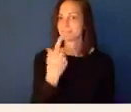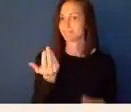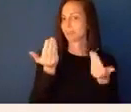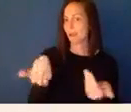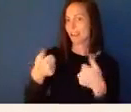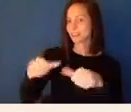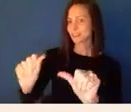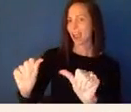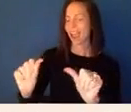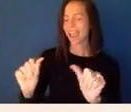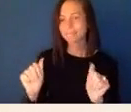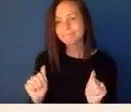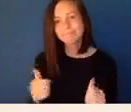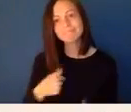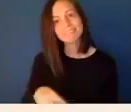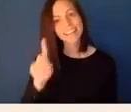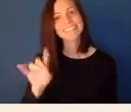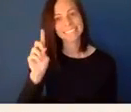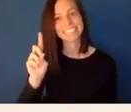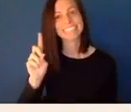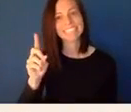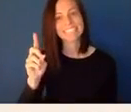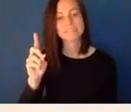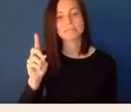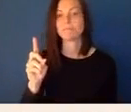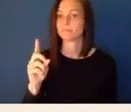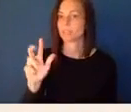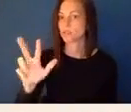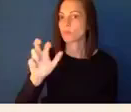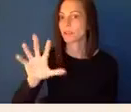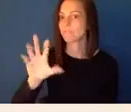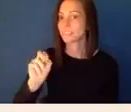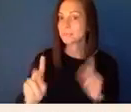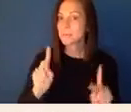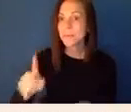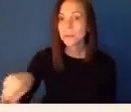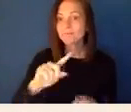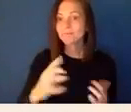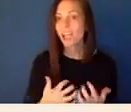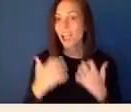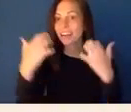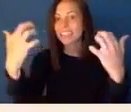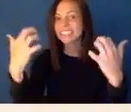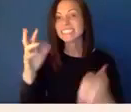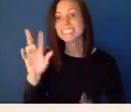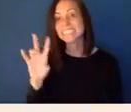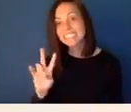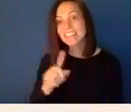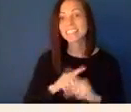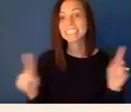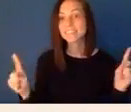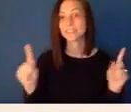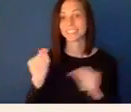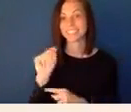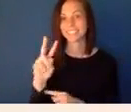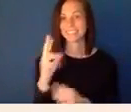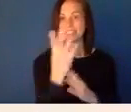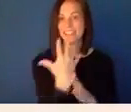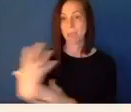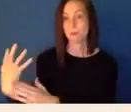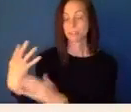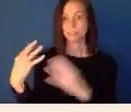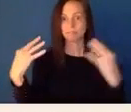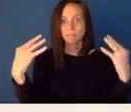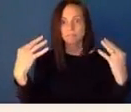so I did, and there was 350 people in the audience and 7 different TV cameras all on you while you're